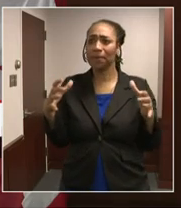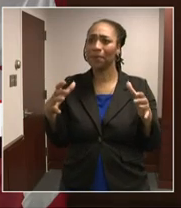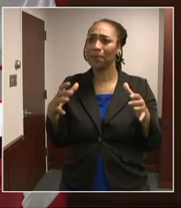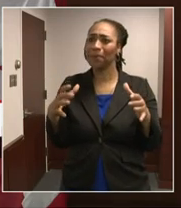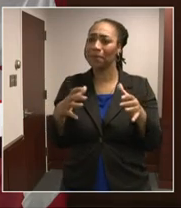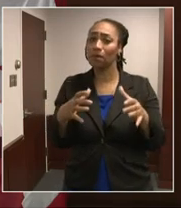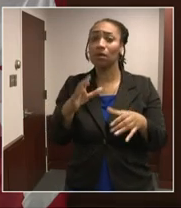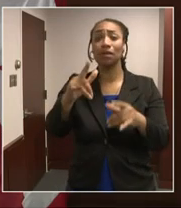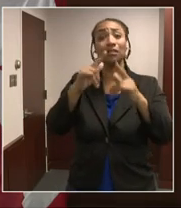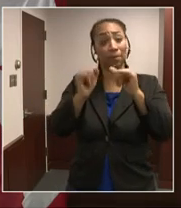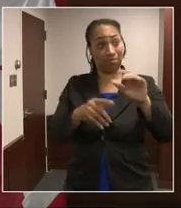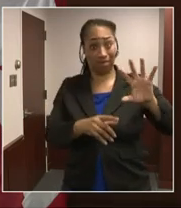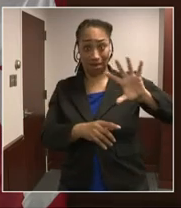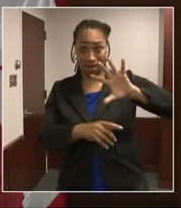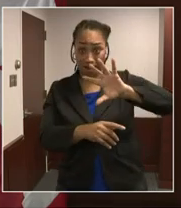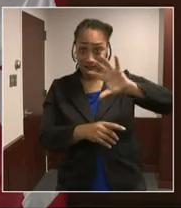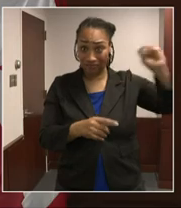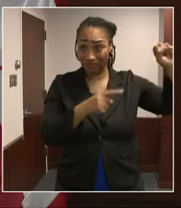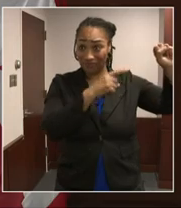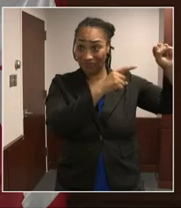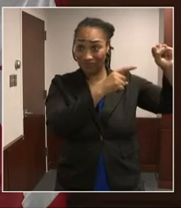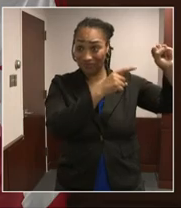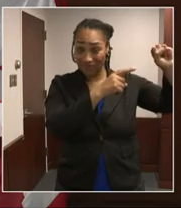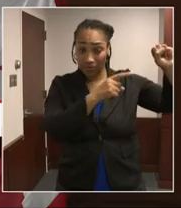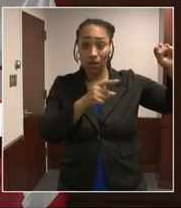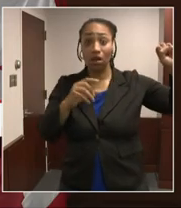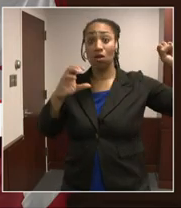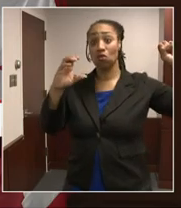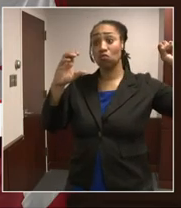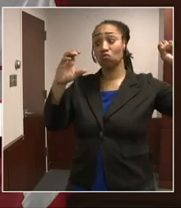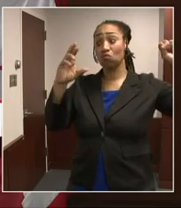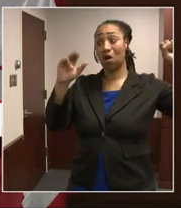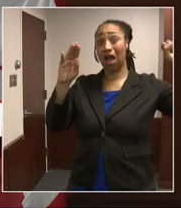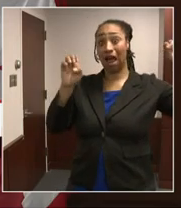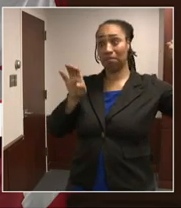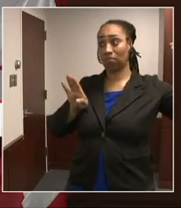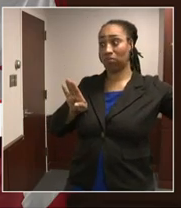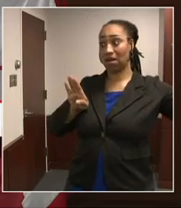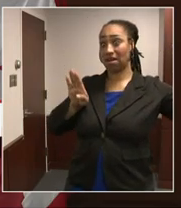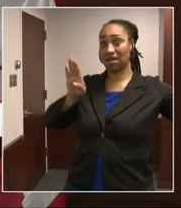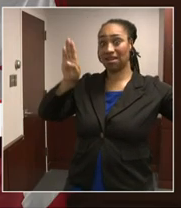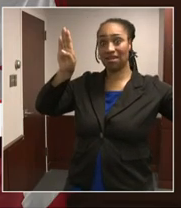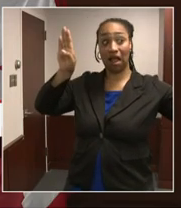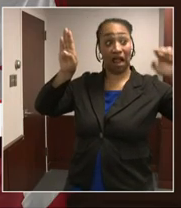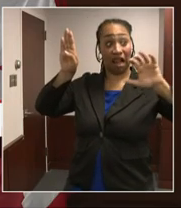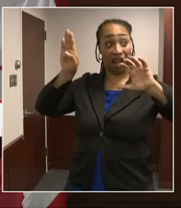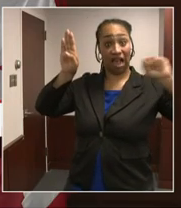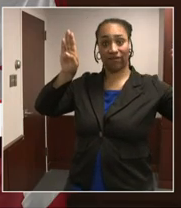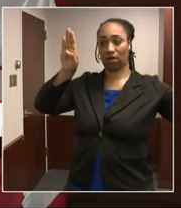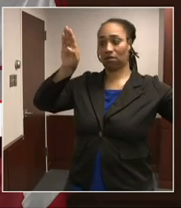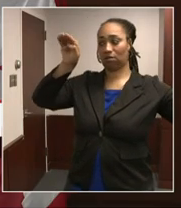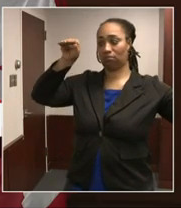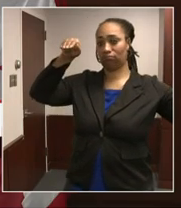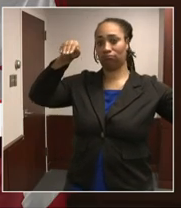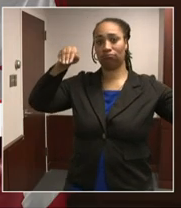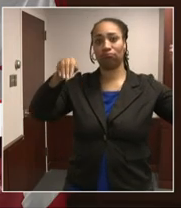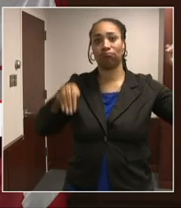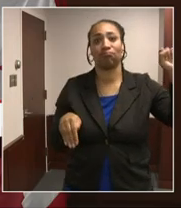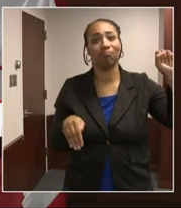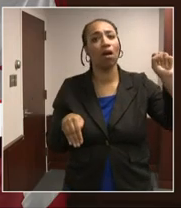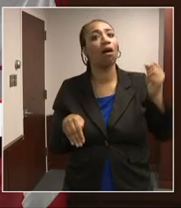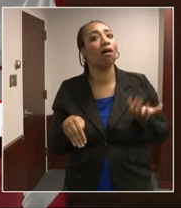much diminished. Not where we need to be, but much diminished. So I think that is